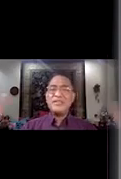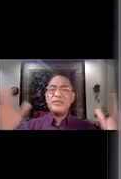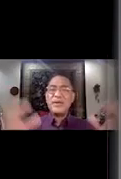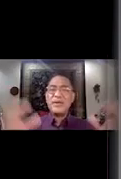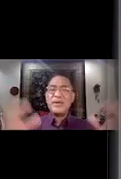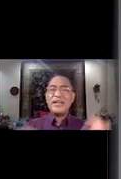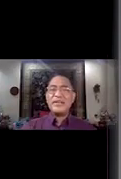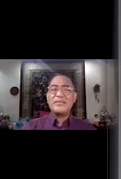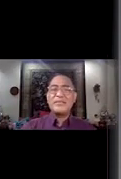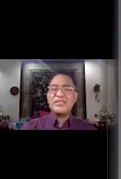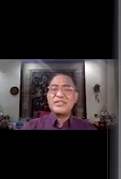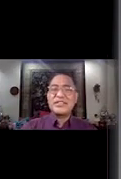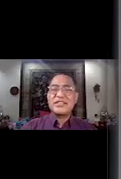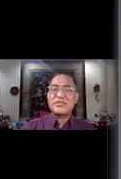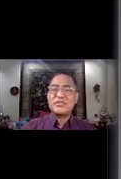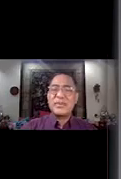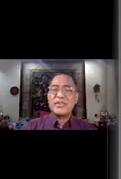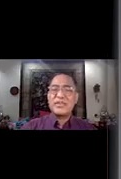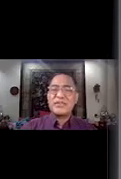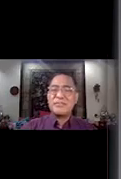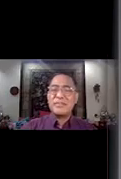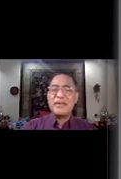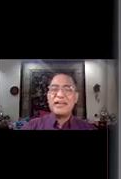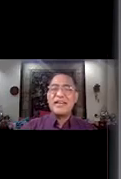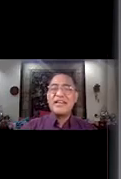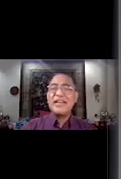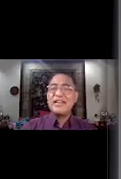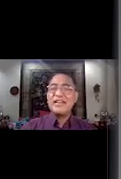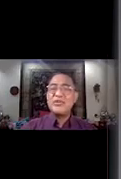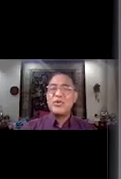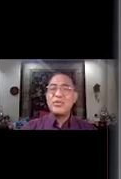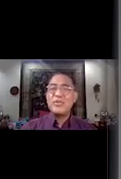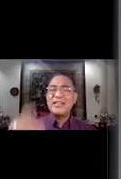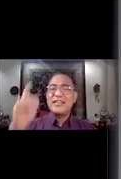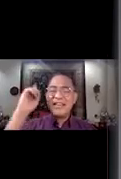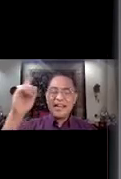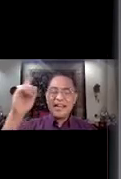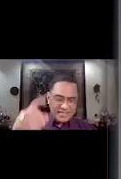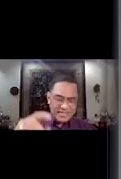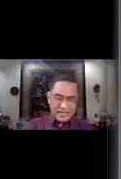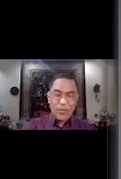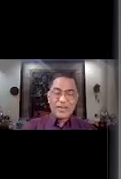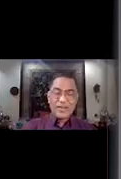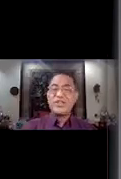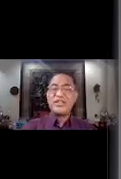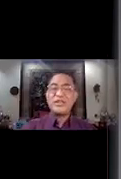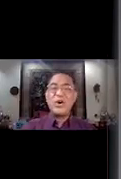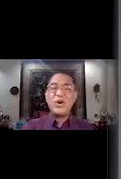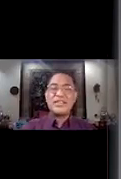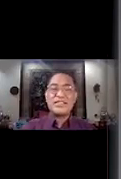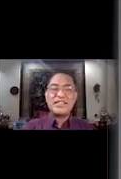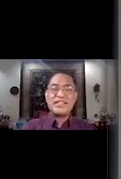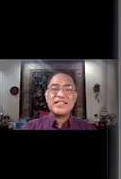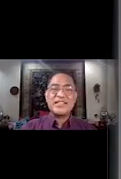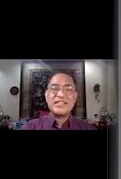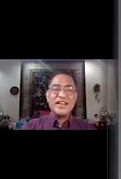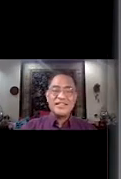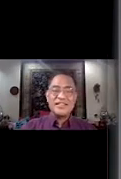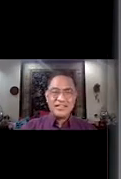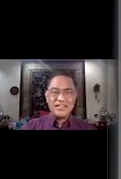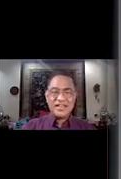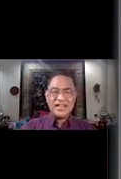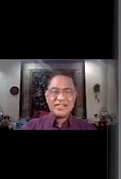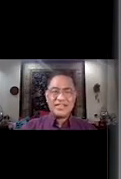we integrate our information systems to better serve the public in the new normal? That is the question that haunts us here